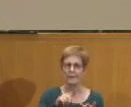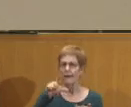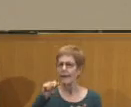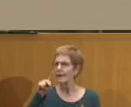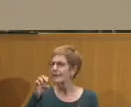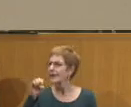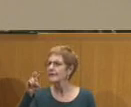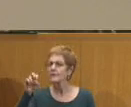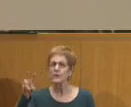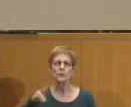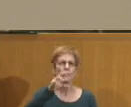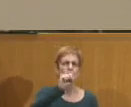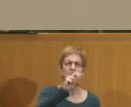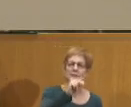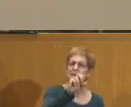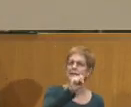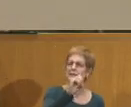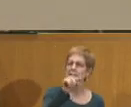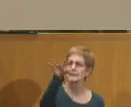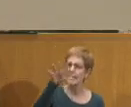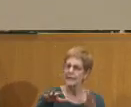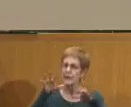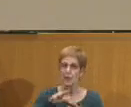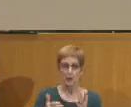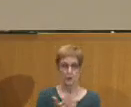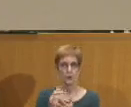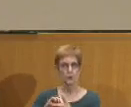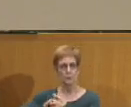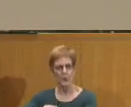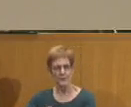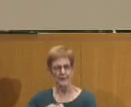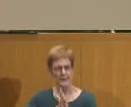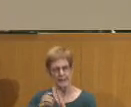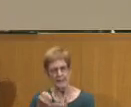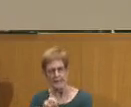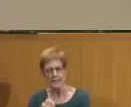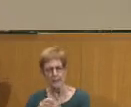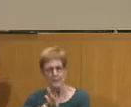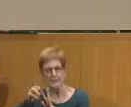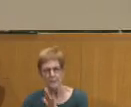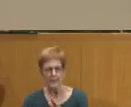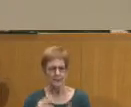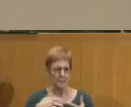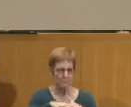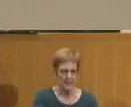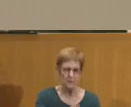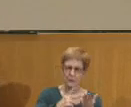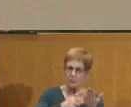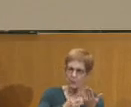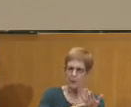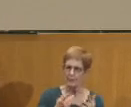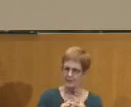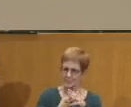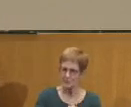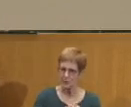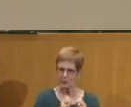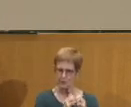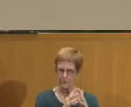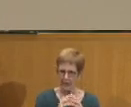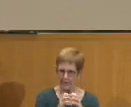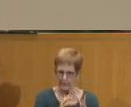minimum housing code. So thank you, Mayor, for allowing me to help chair that committee and bring that through this council. I'm proud of the investments we've